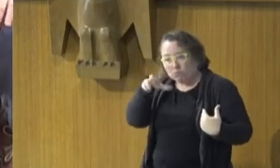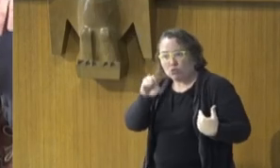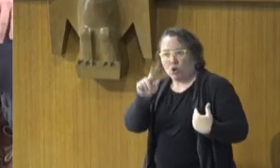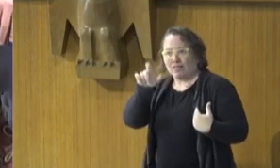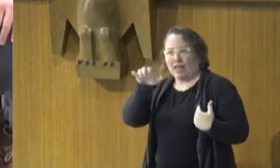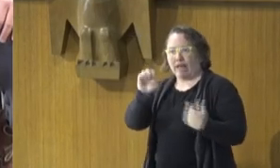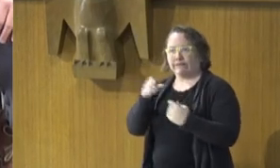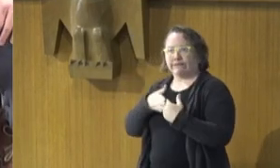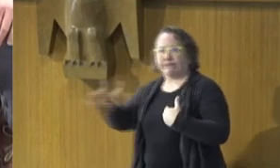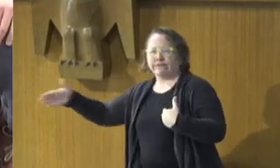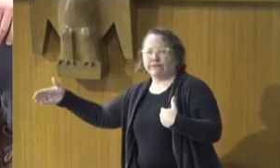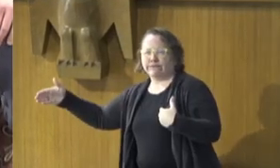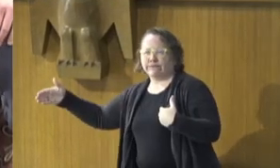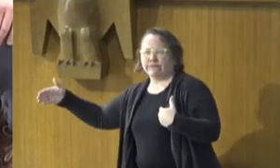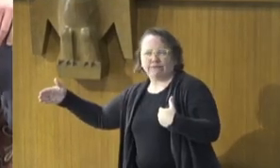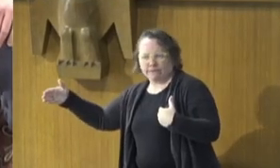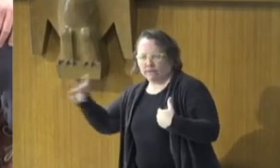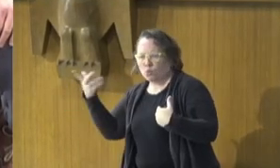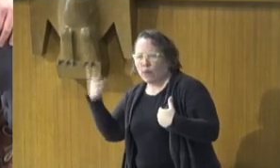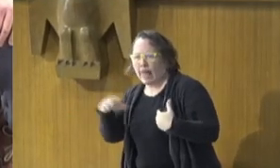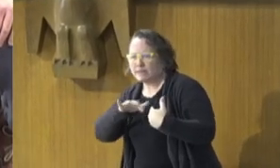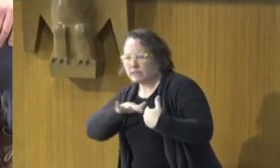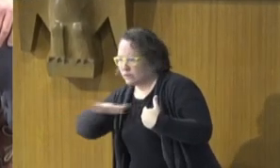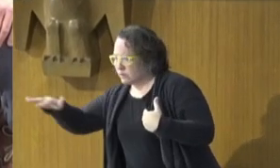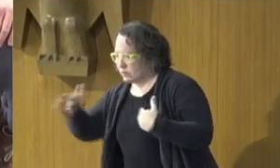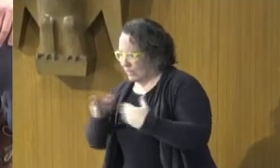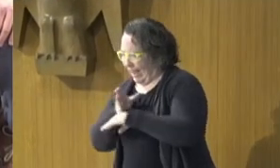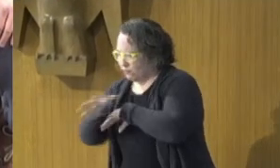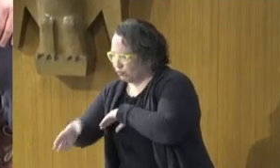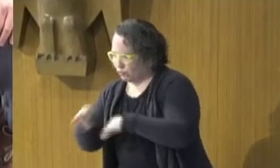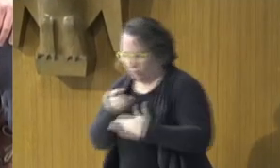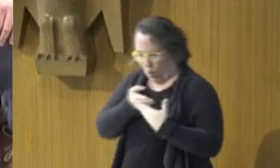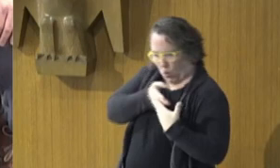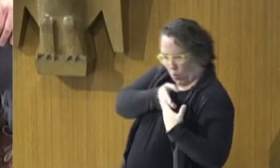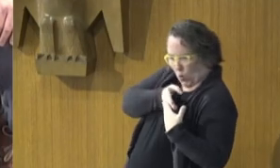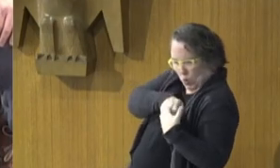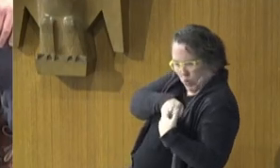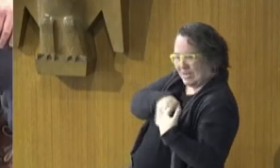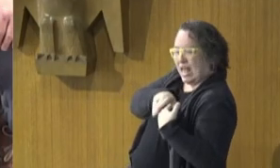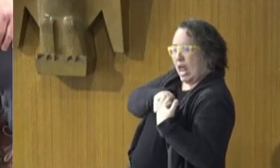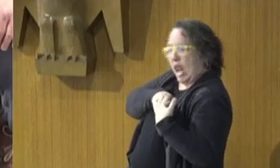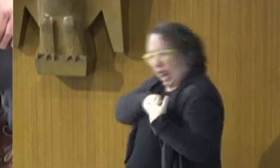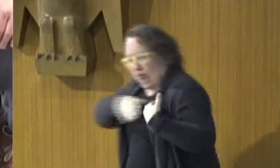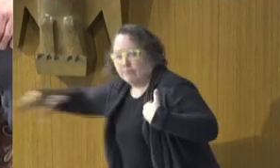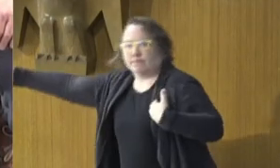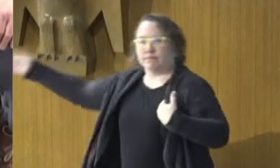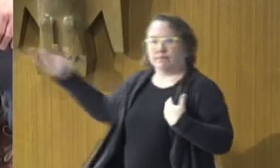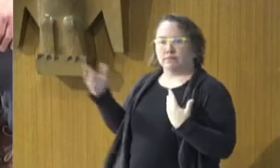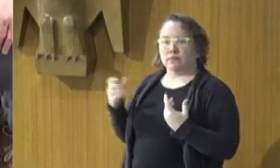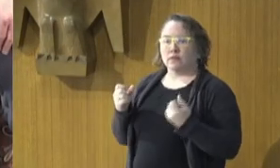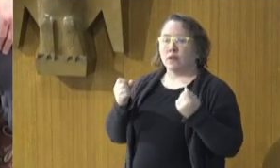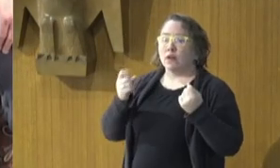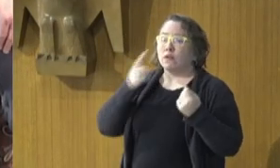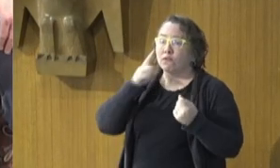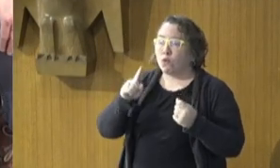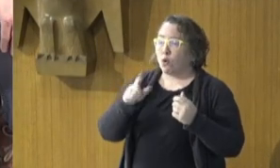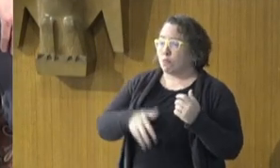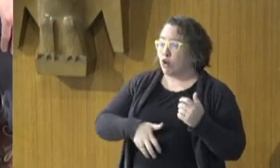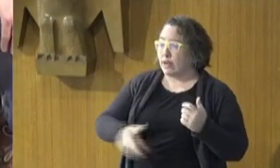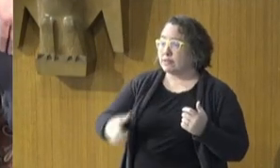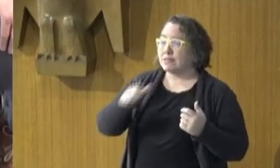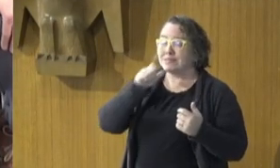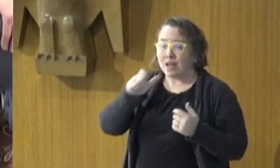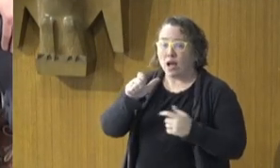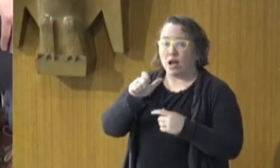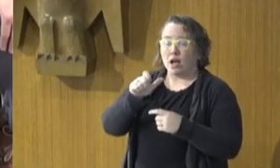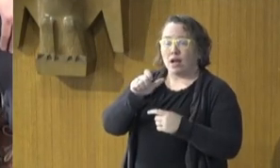protect these people. Right. And help them to flourish. So even for pregnancies where there's a non-viable embryo, I think you and I would